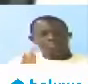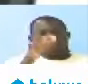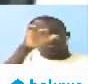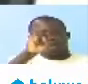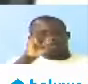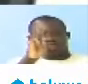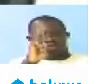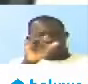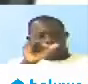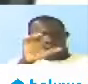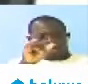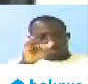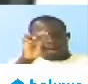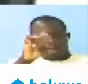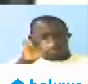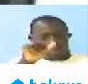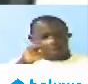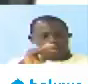Yabasano.